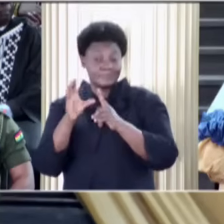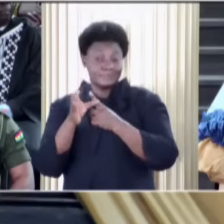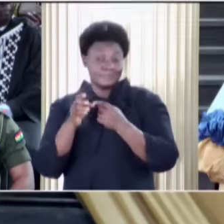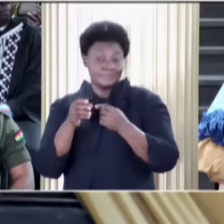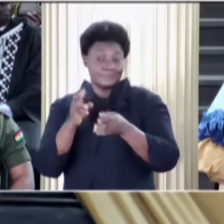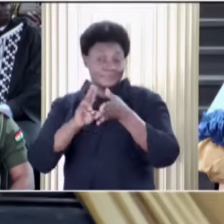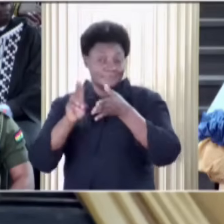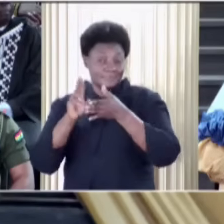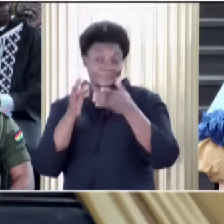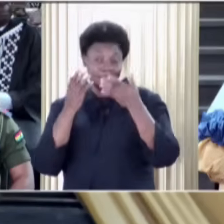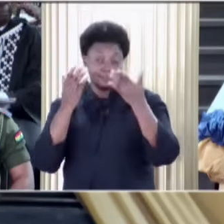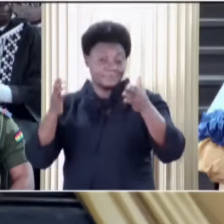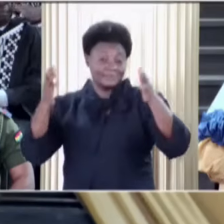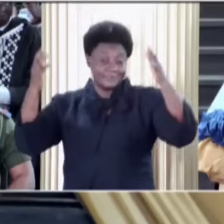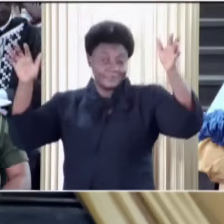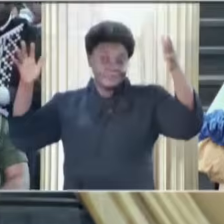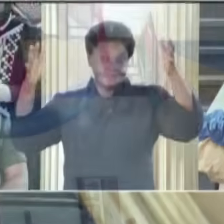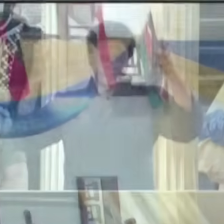you very much.